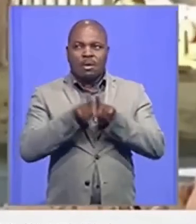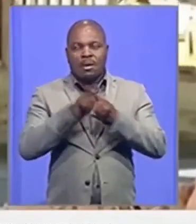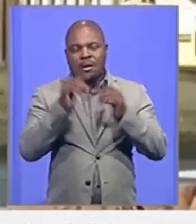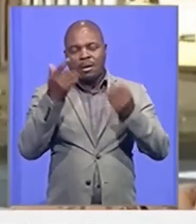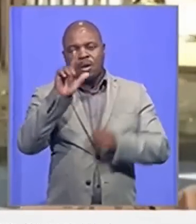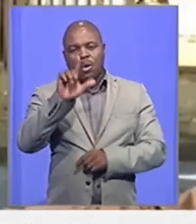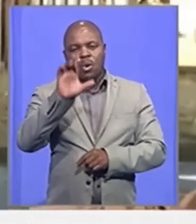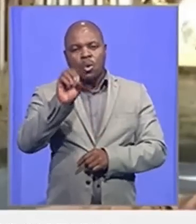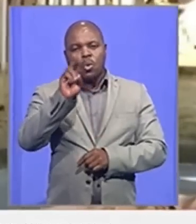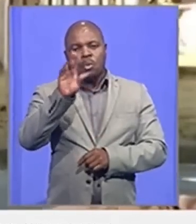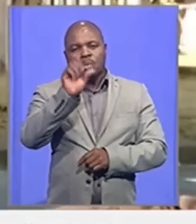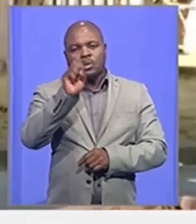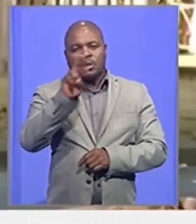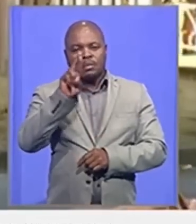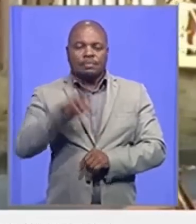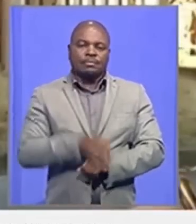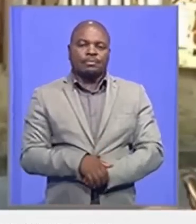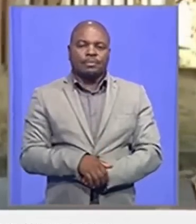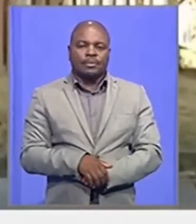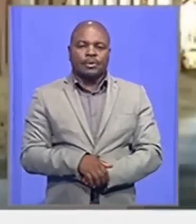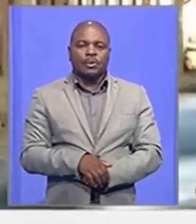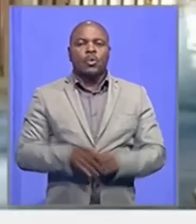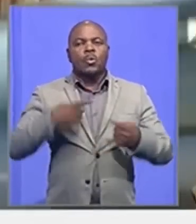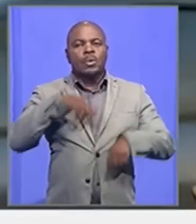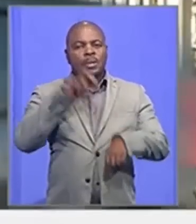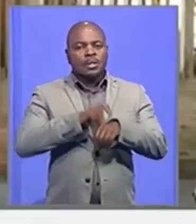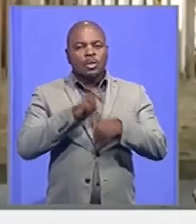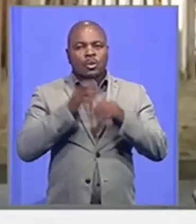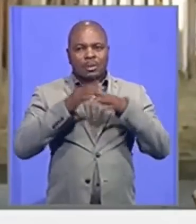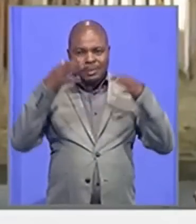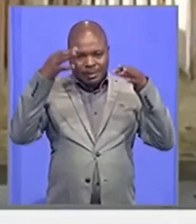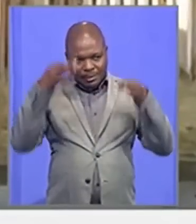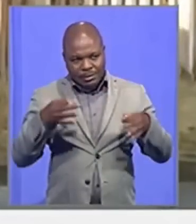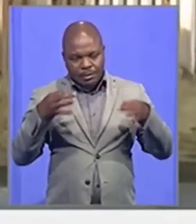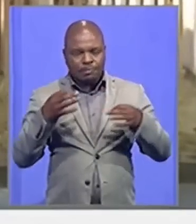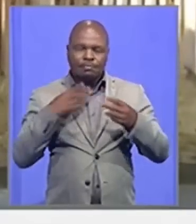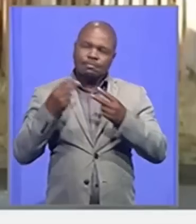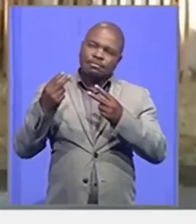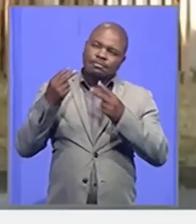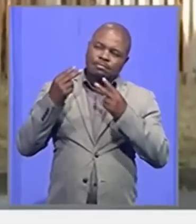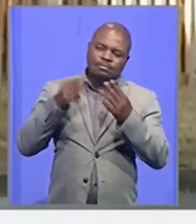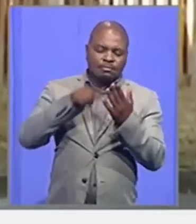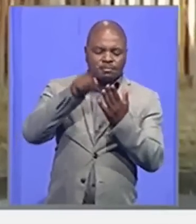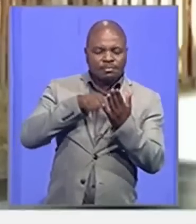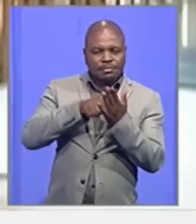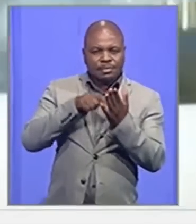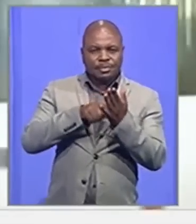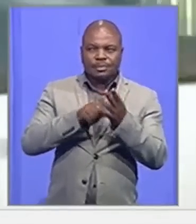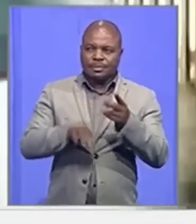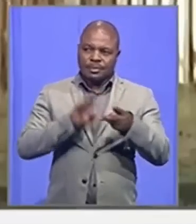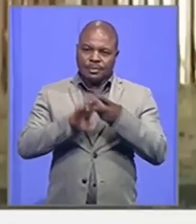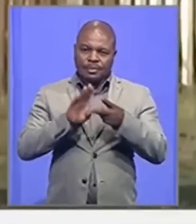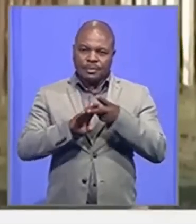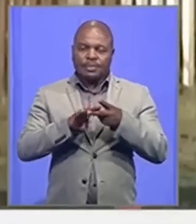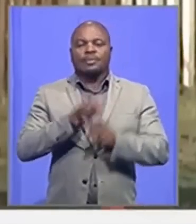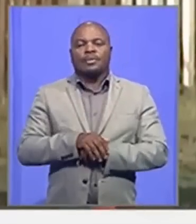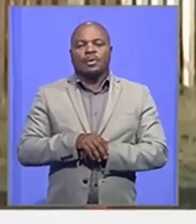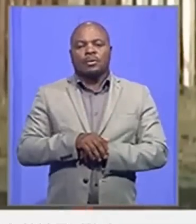needed to reflect on the judgment that was delivered and handed down today and take